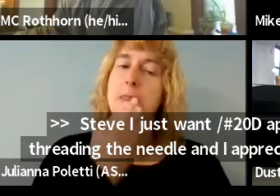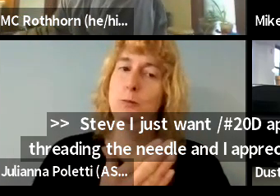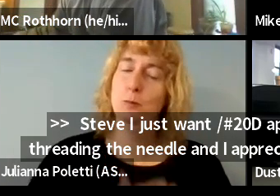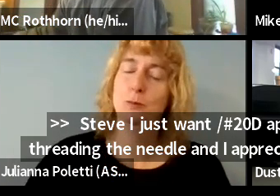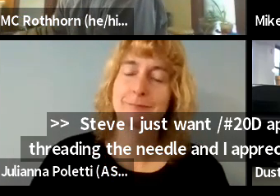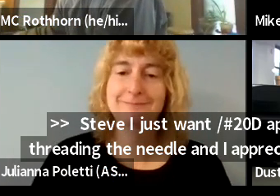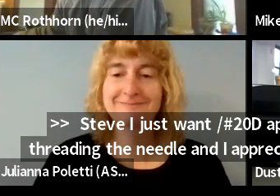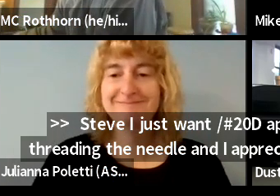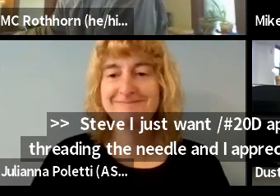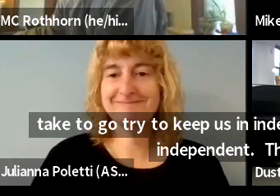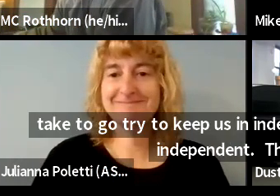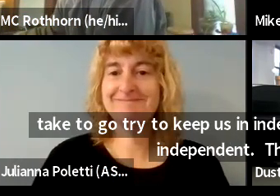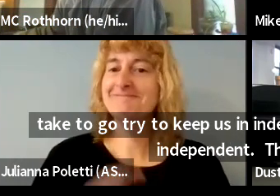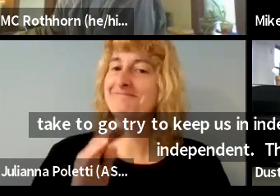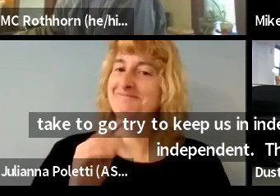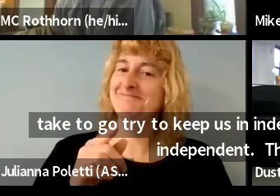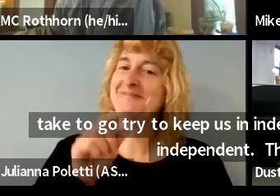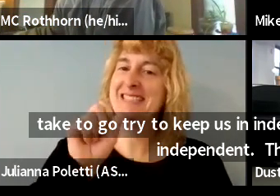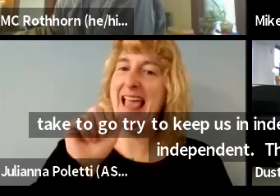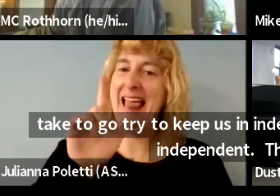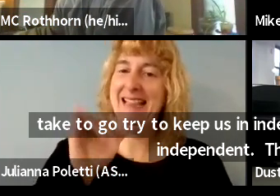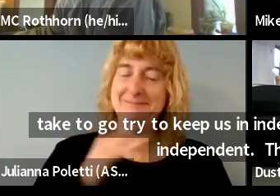It's our pleasure.